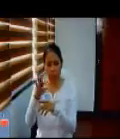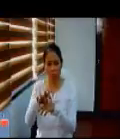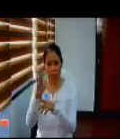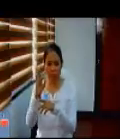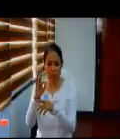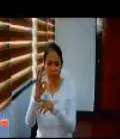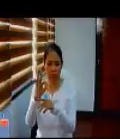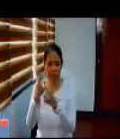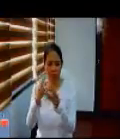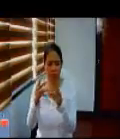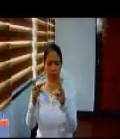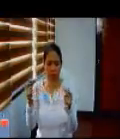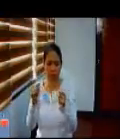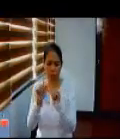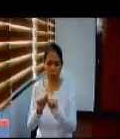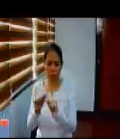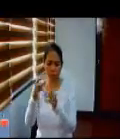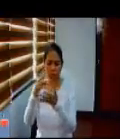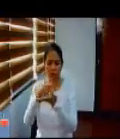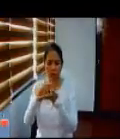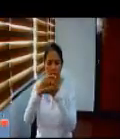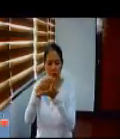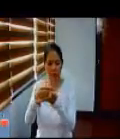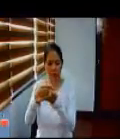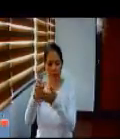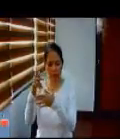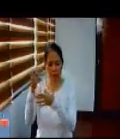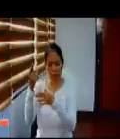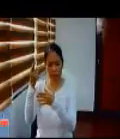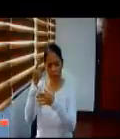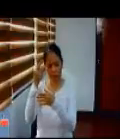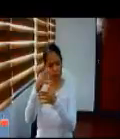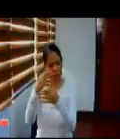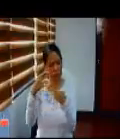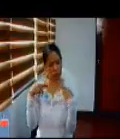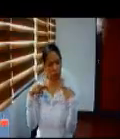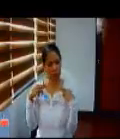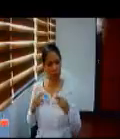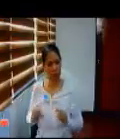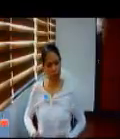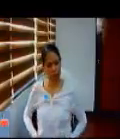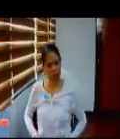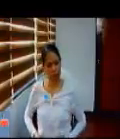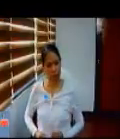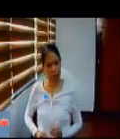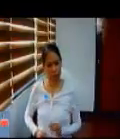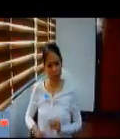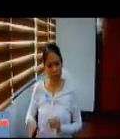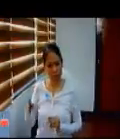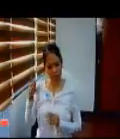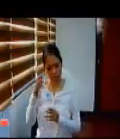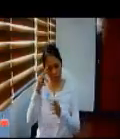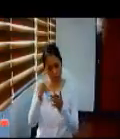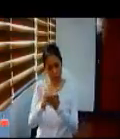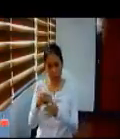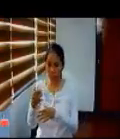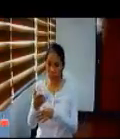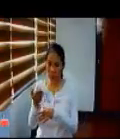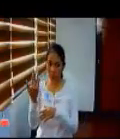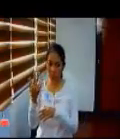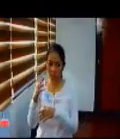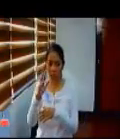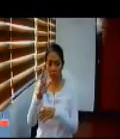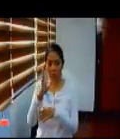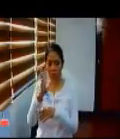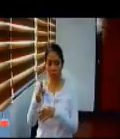can have health, public health concerns. Like, napansin niyo po, dati 45 days ang manok, tapos ngayon